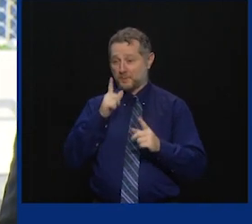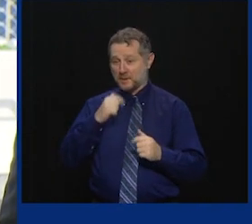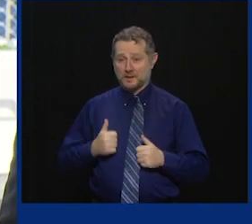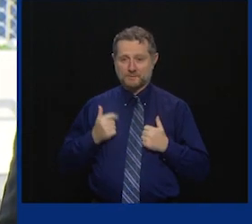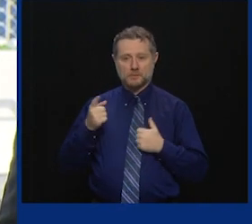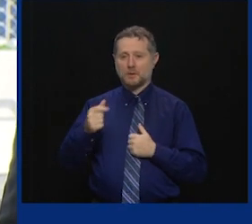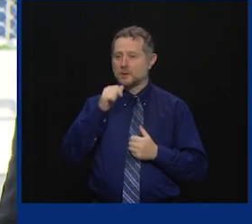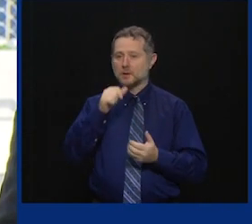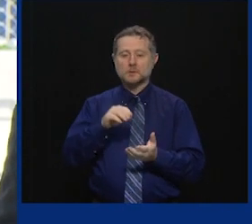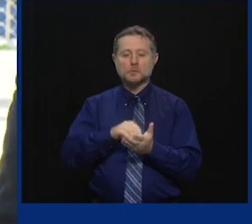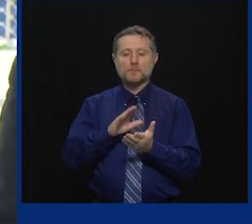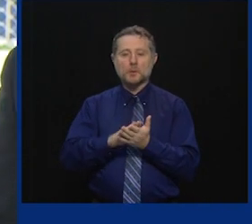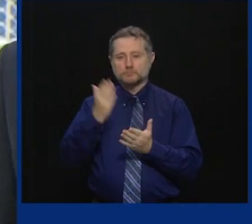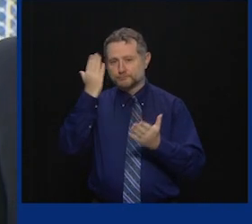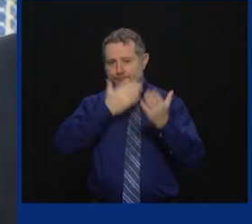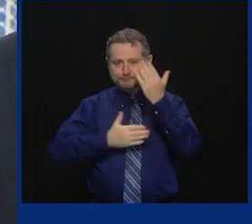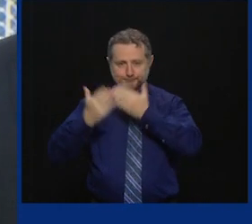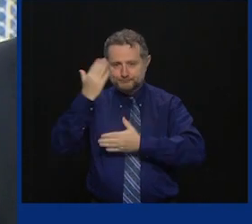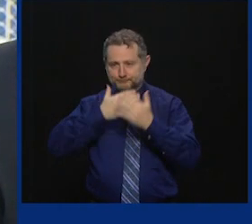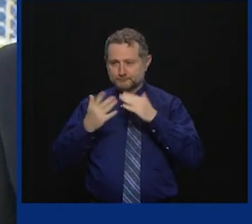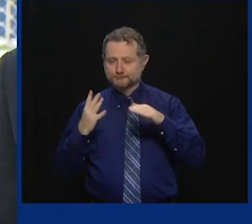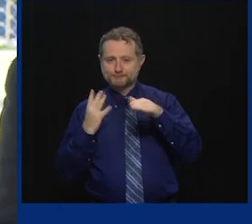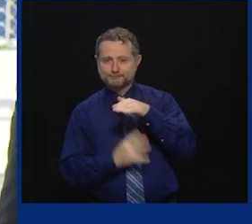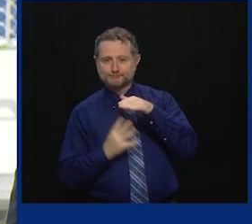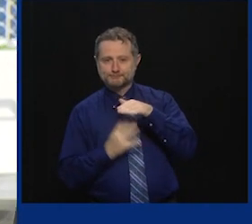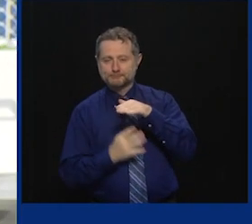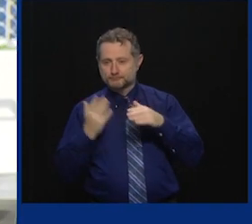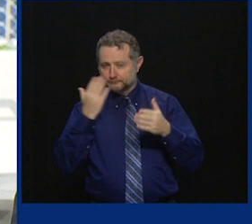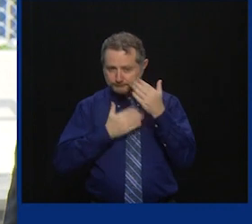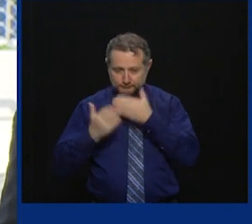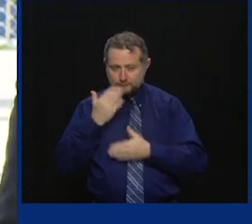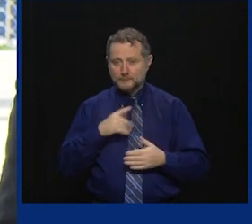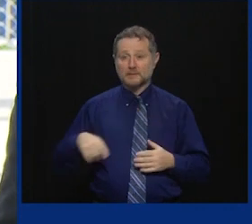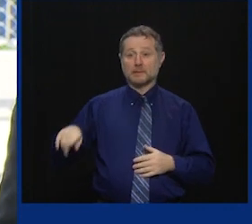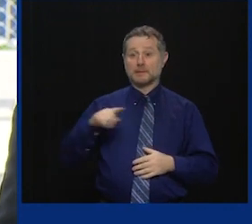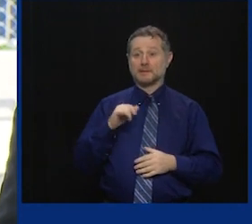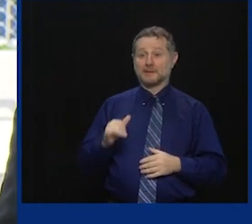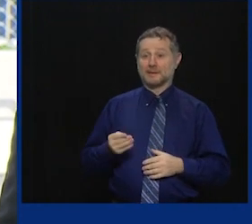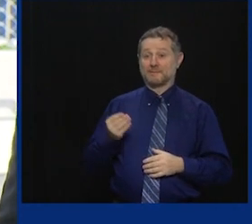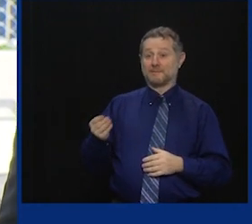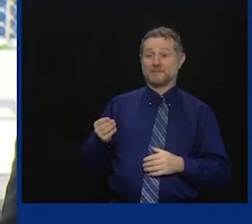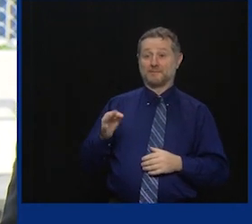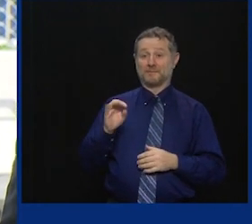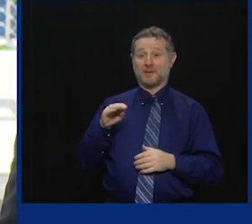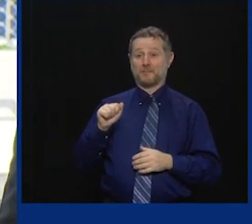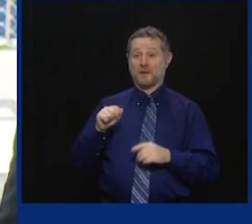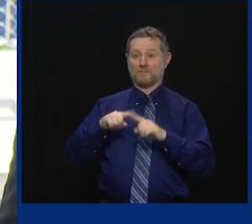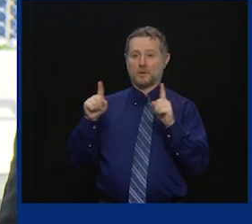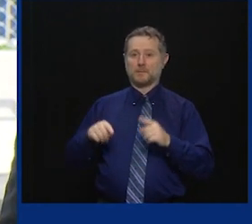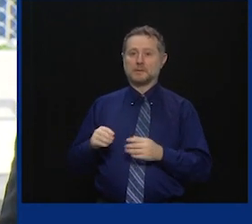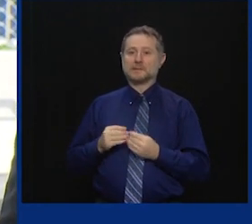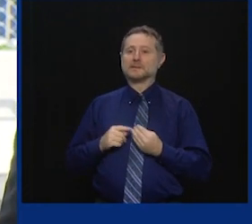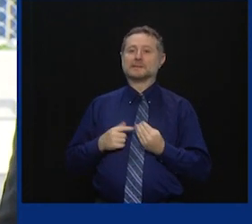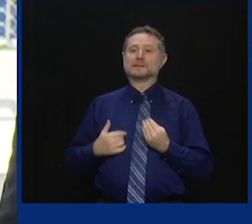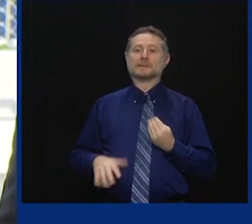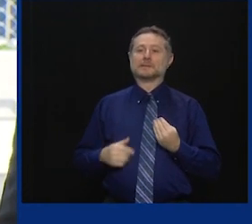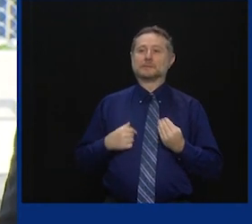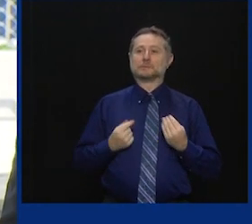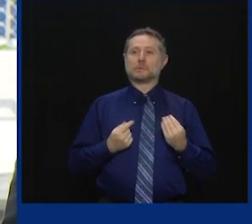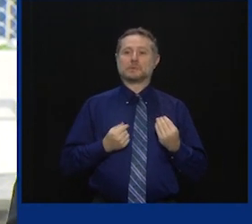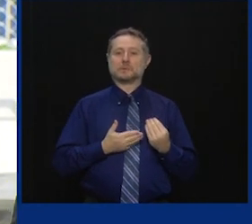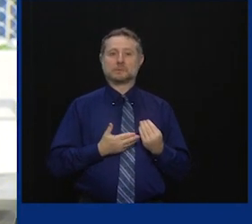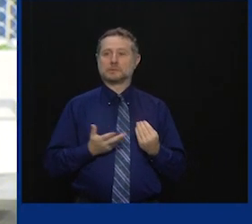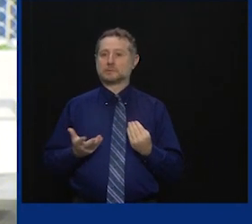And so handing them a FEMA form, they didn't know what to make of it. Now, just so you understand, we're working intensely to solve